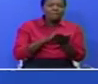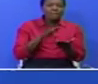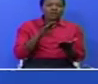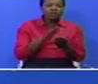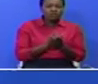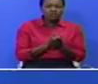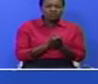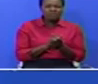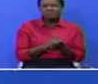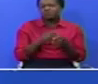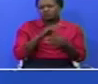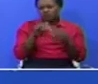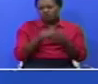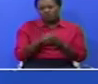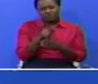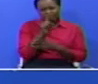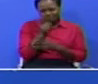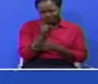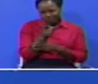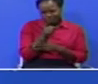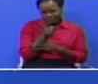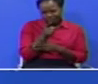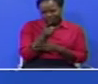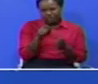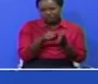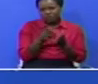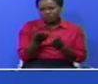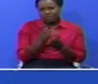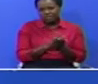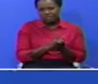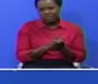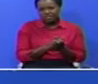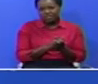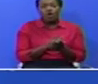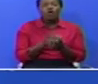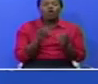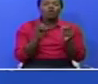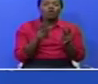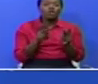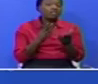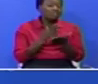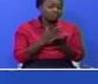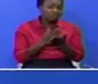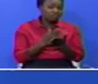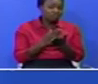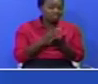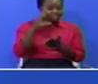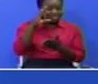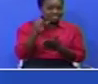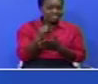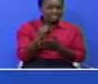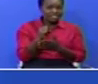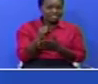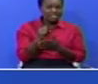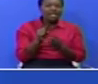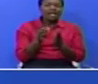fingers seem to be pointing at the internal auditor. So it seems Akisa, of course, both the cabinet secretary and